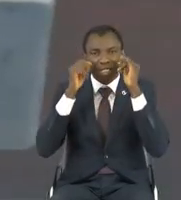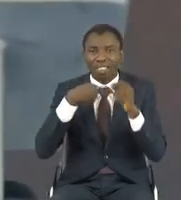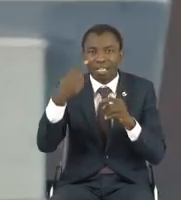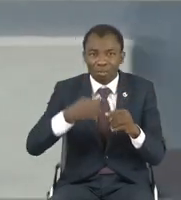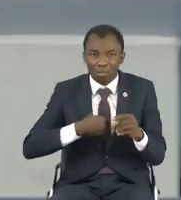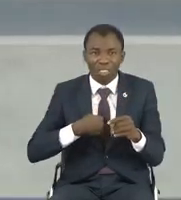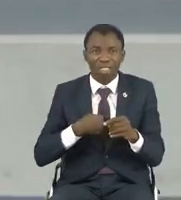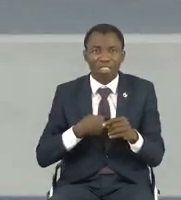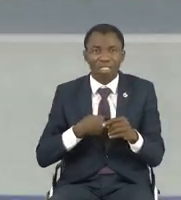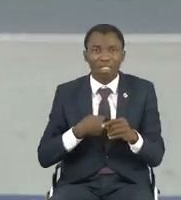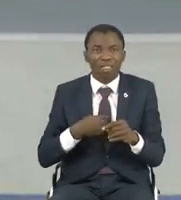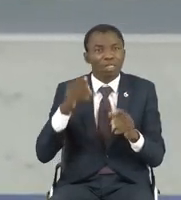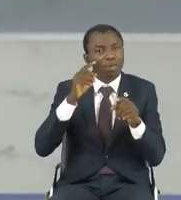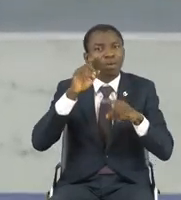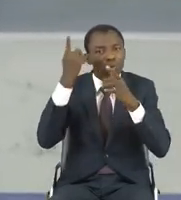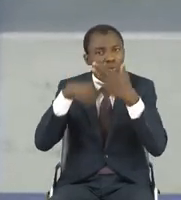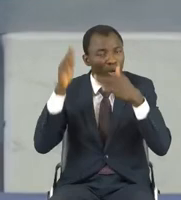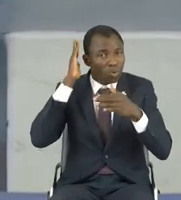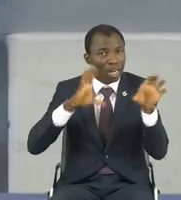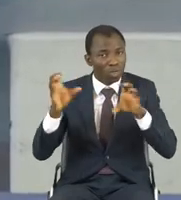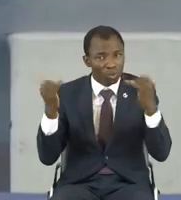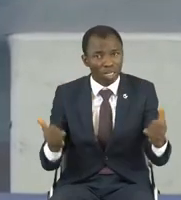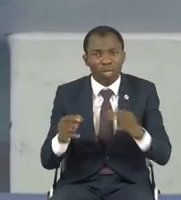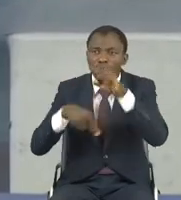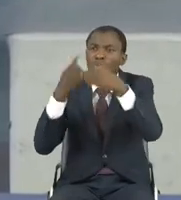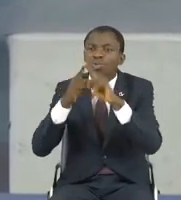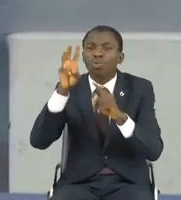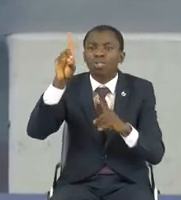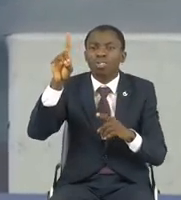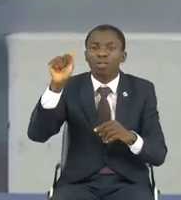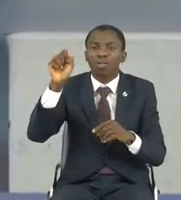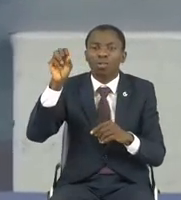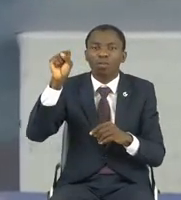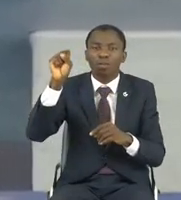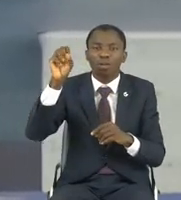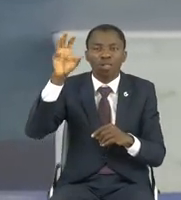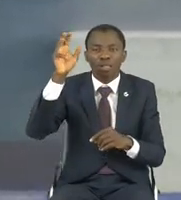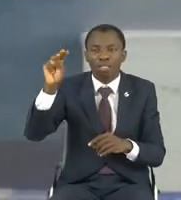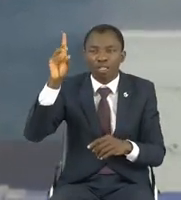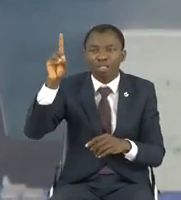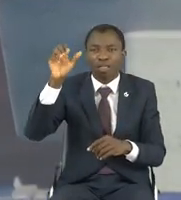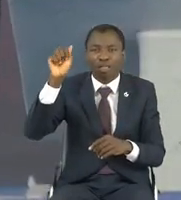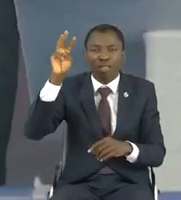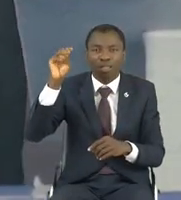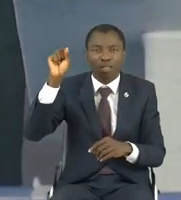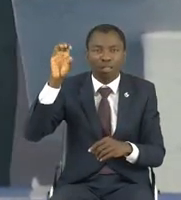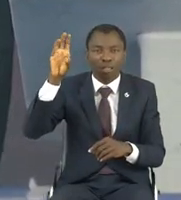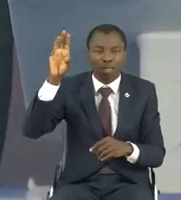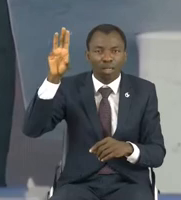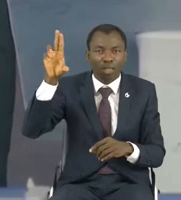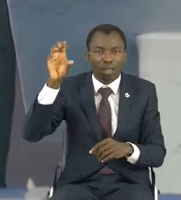Damascus, it will be showing you what you will do. He went there, and God also sent